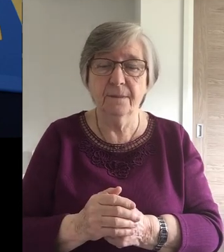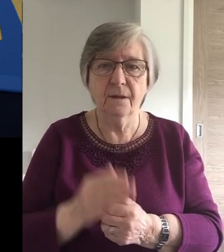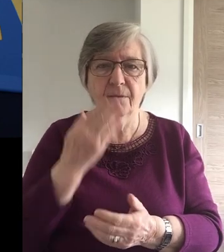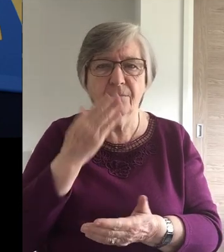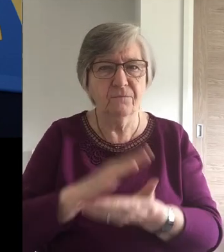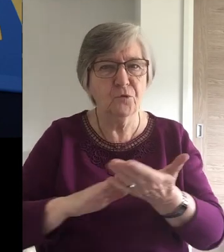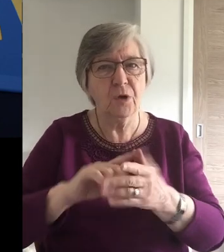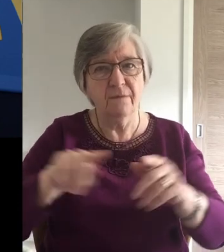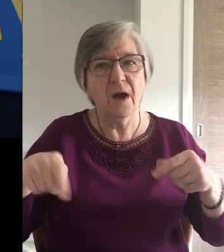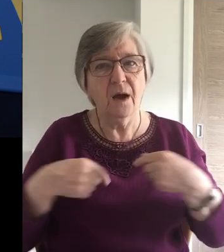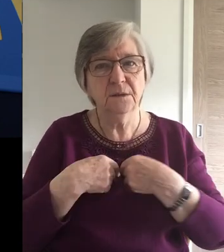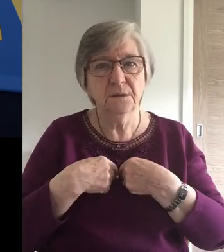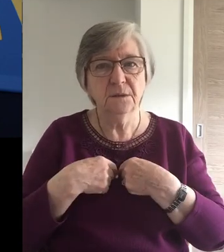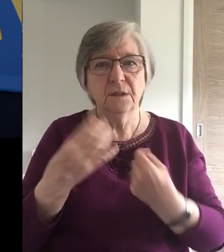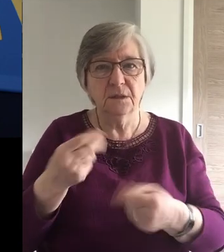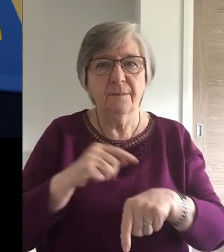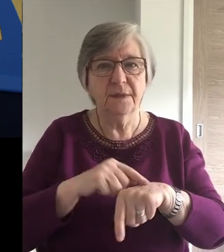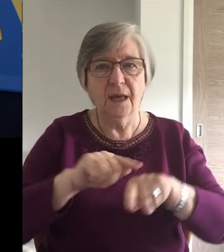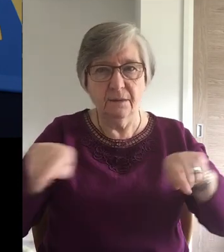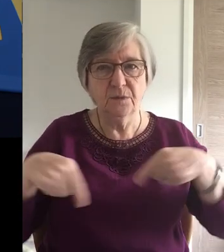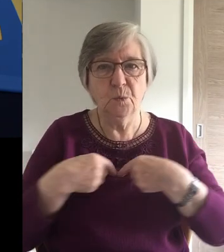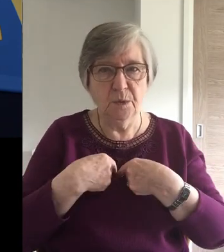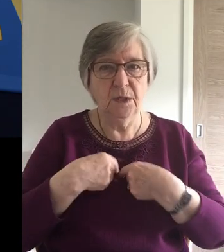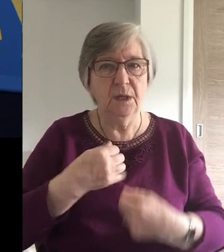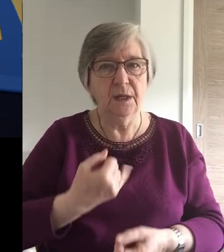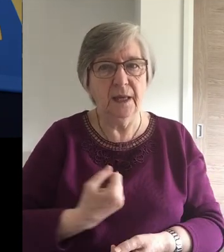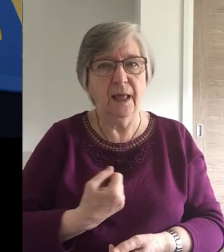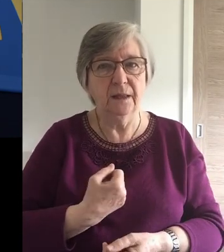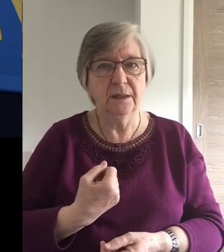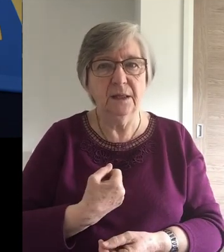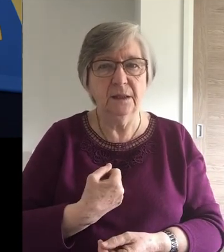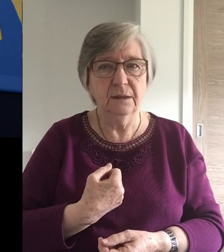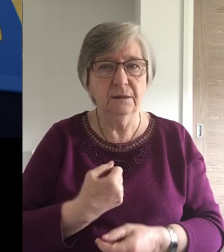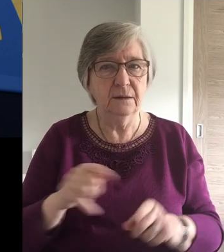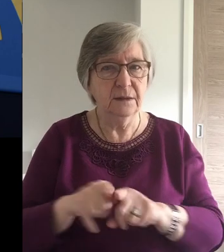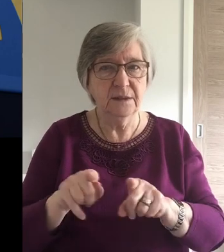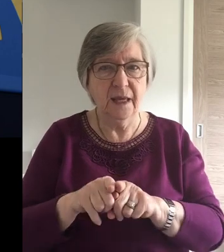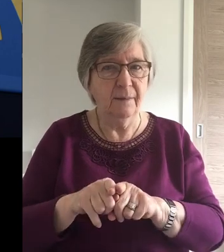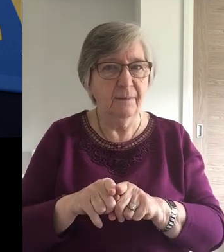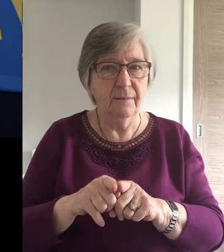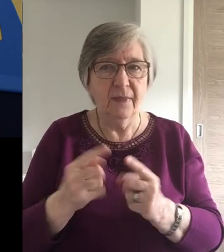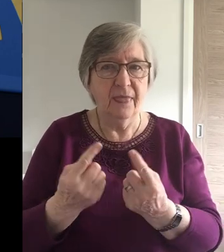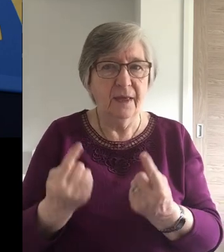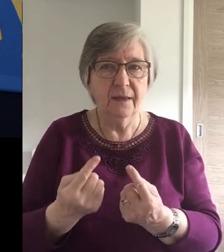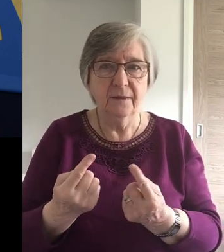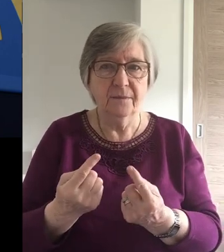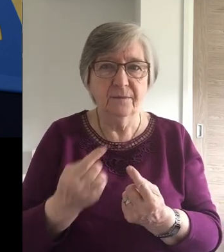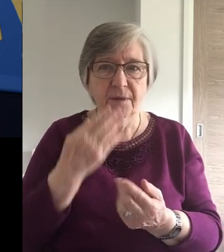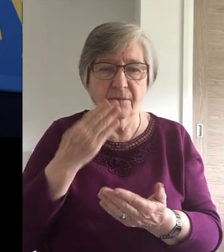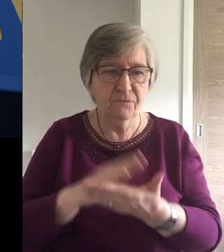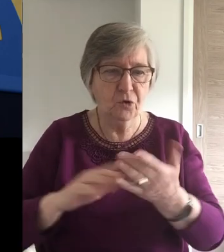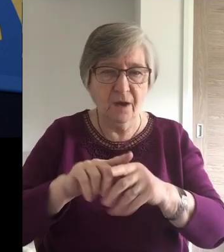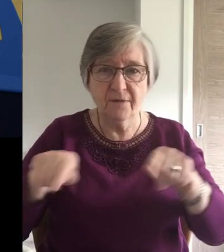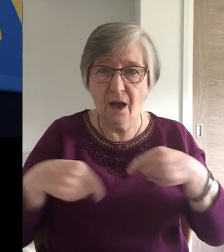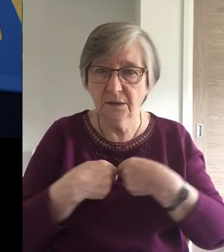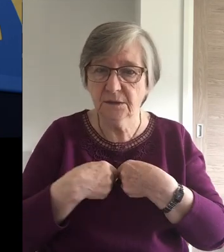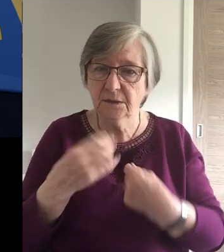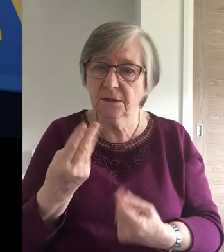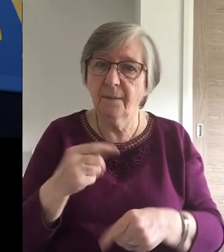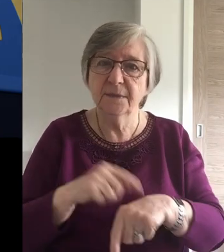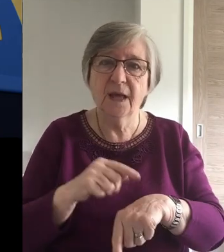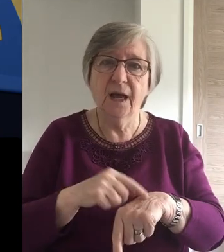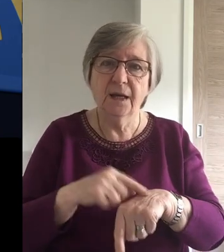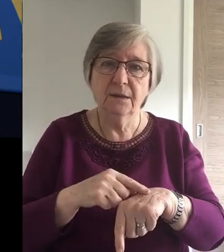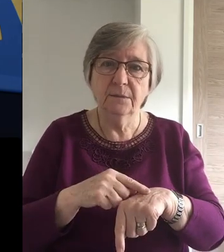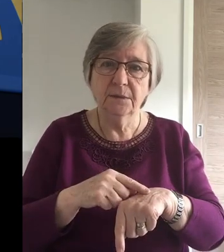And forgive us that we too can be guilty of similar responses. Forgive us too that sometimes